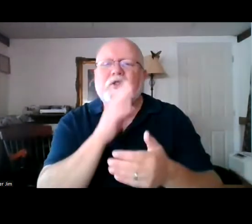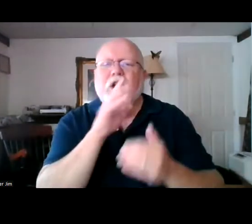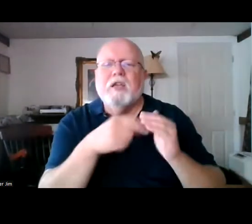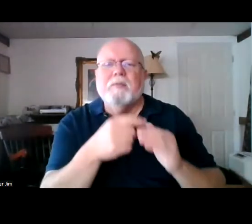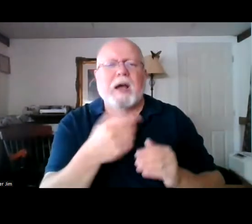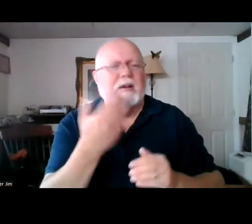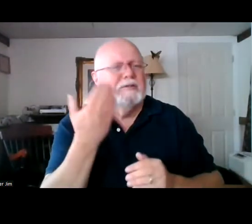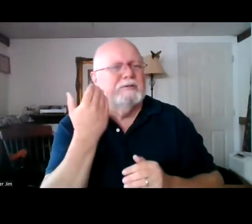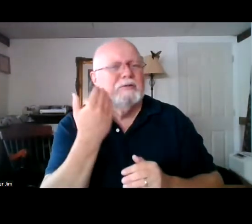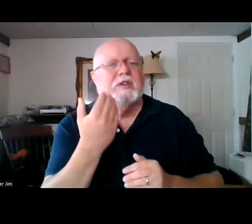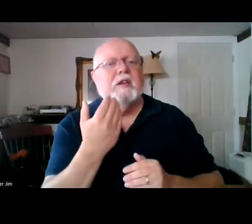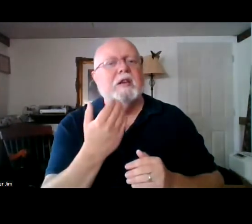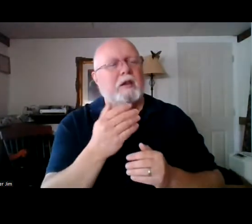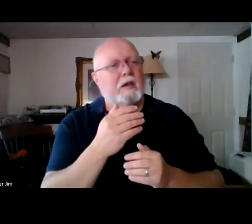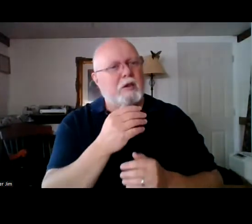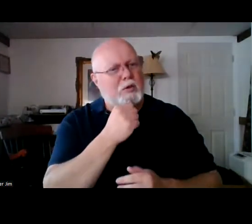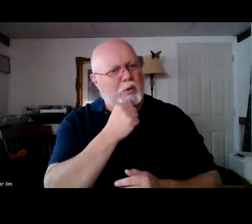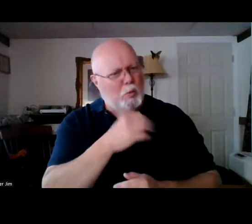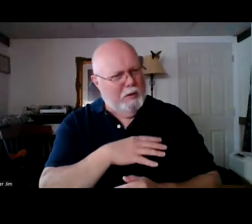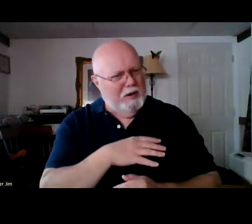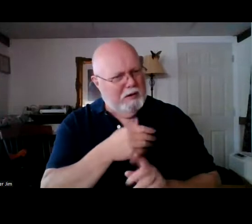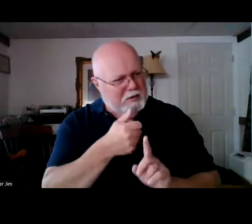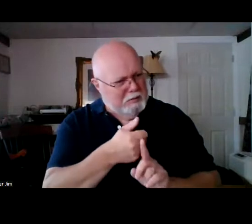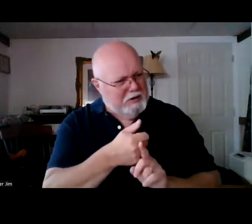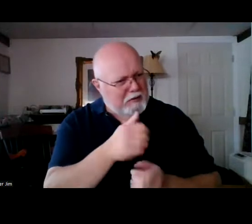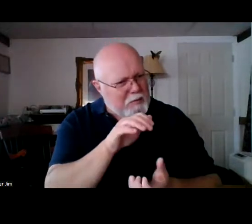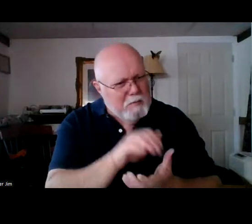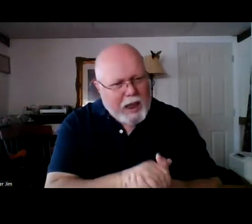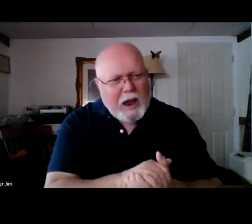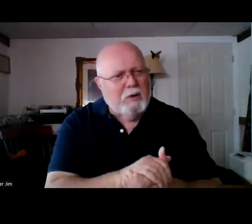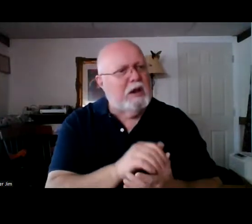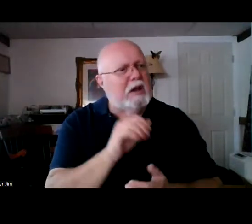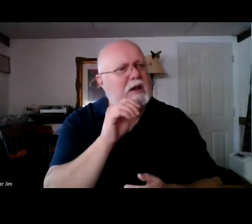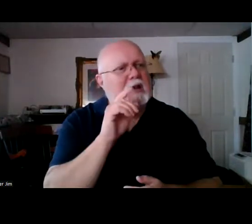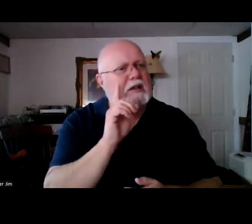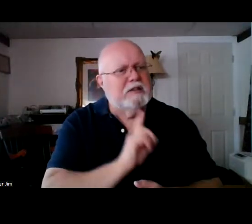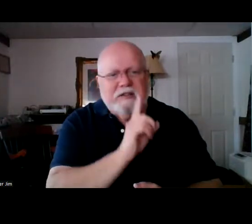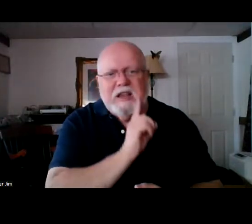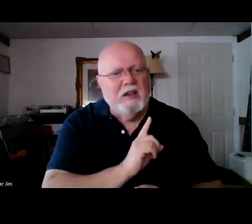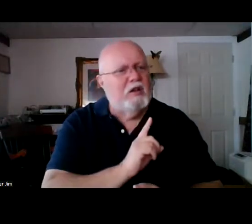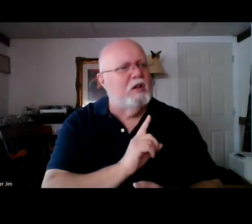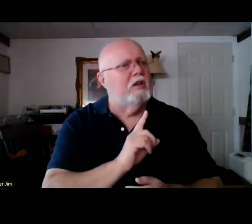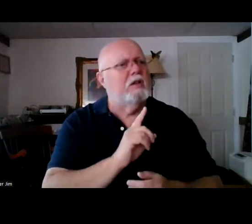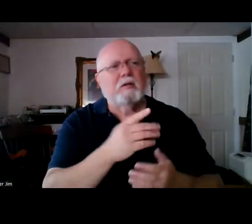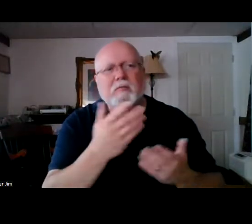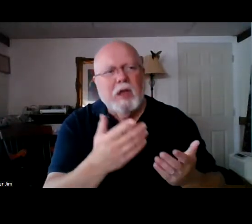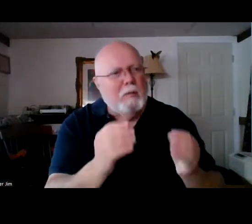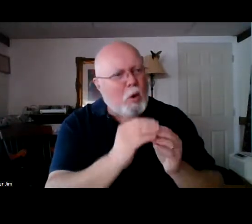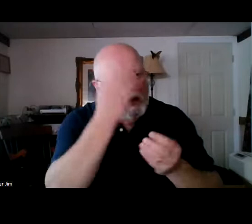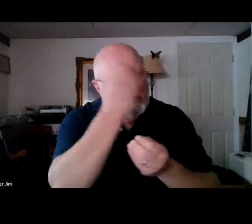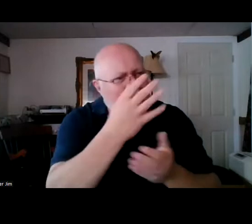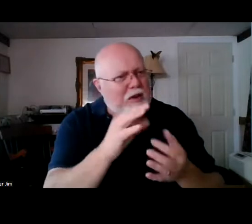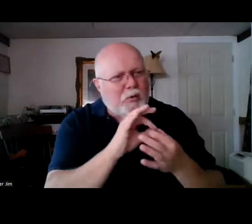women in the study, if they were married, single mothers, their age, and so forth. So just wondering if you have any information about that.